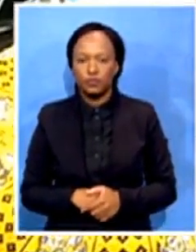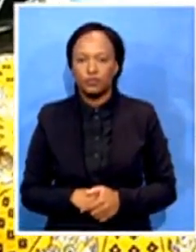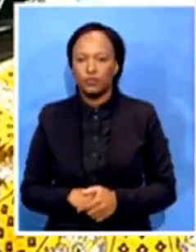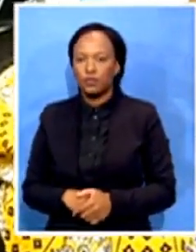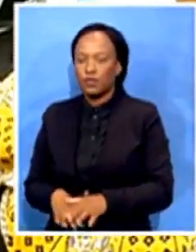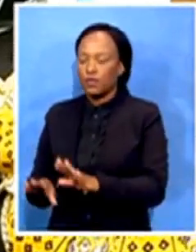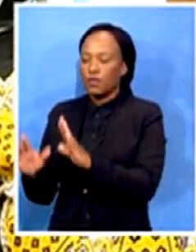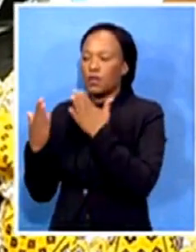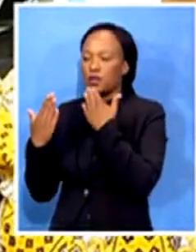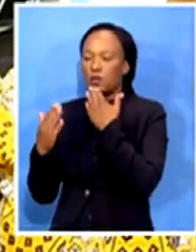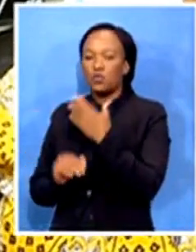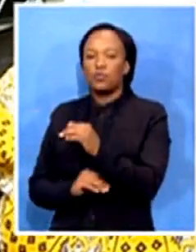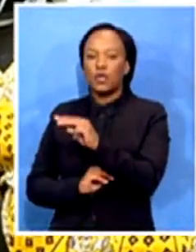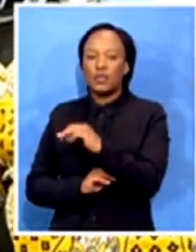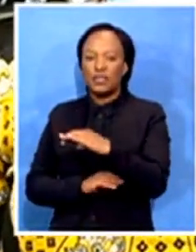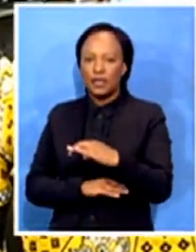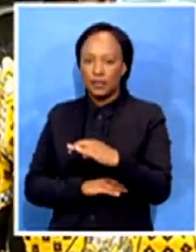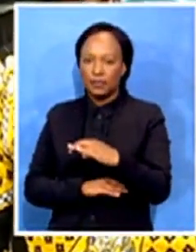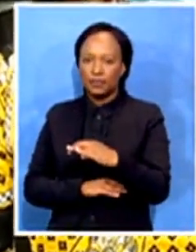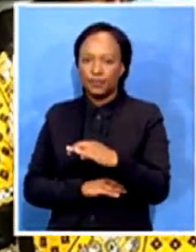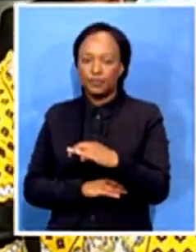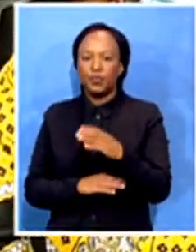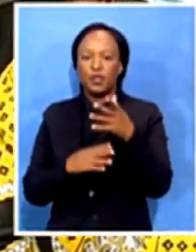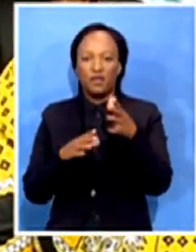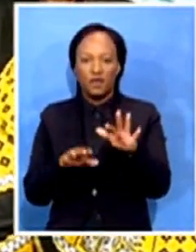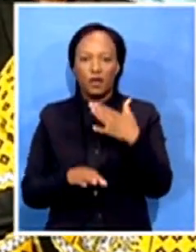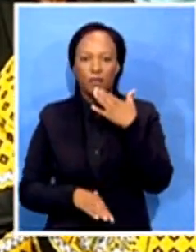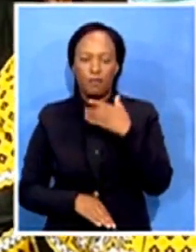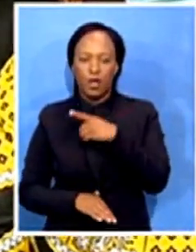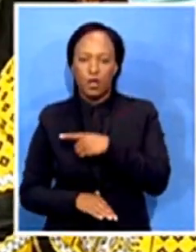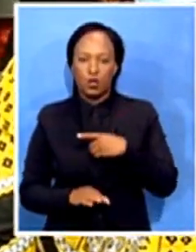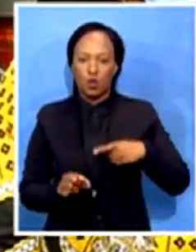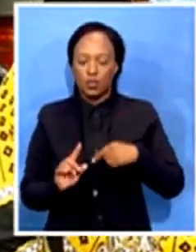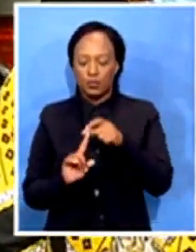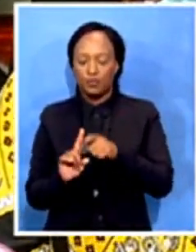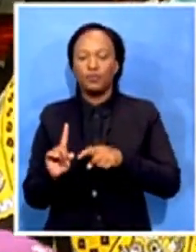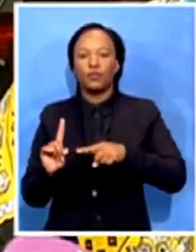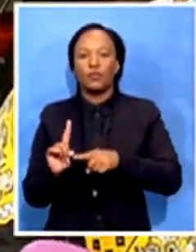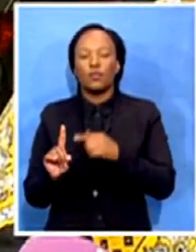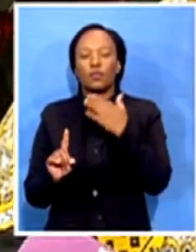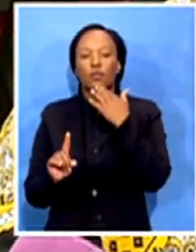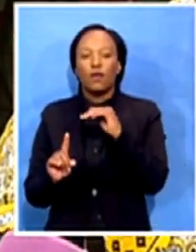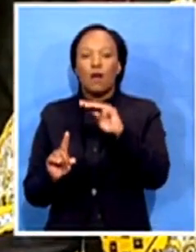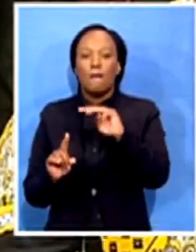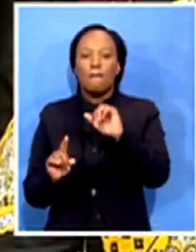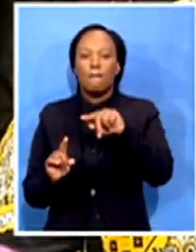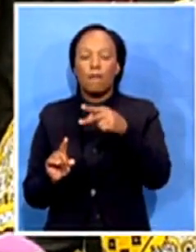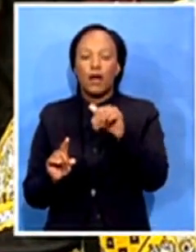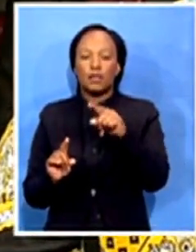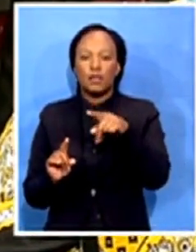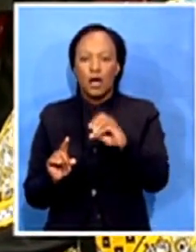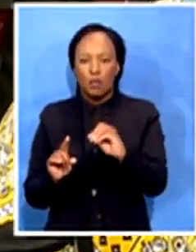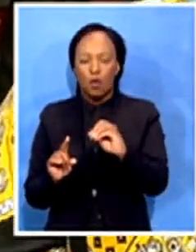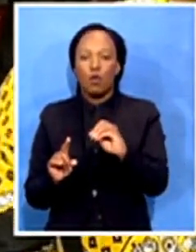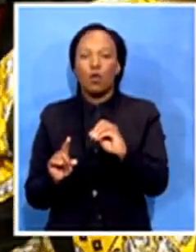Like it has been said, I'm Dr. Matabo Matebuda, the CEO of Steve Biko Academic Hospital. Just to add on what the